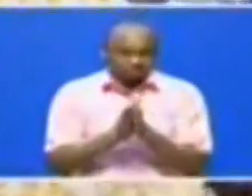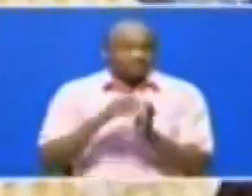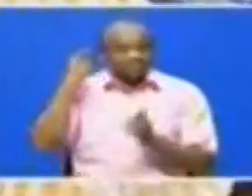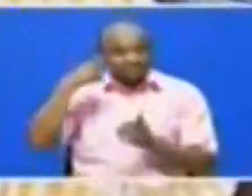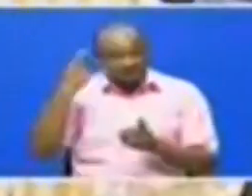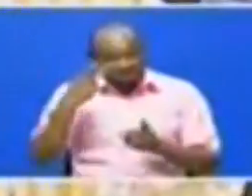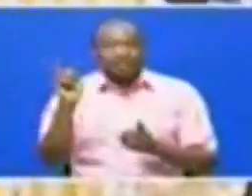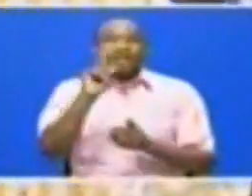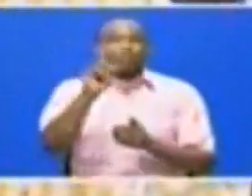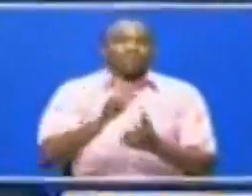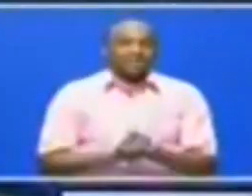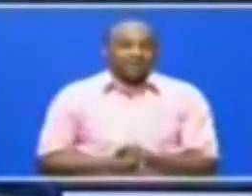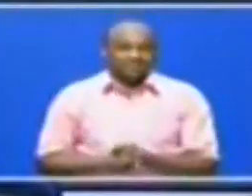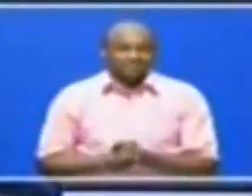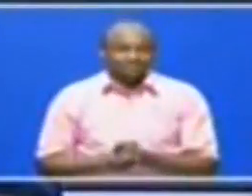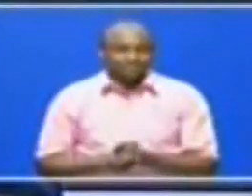Mathare, Nairobi.